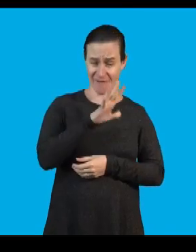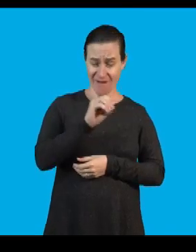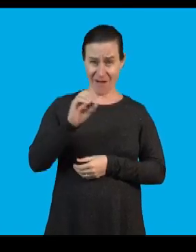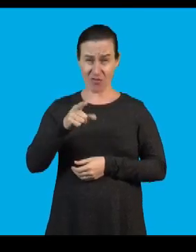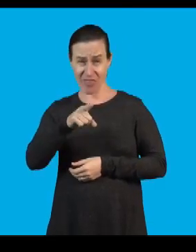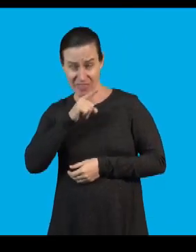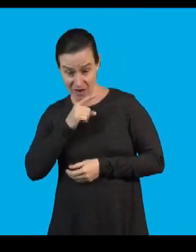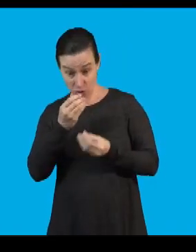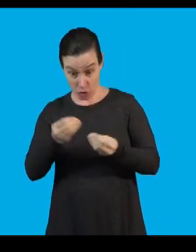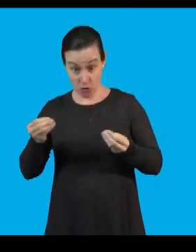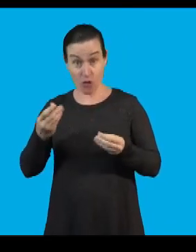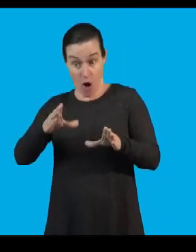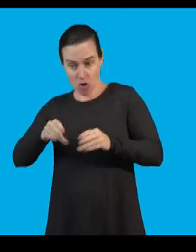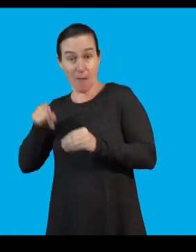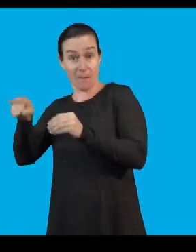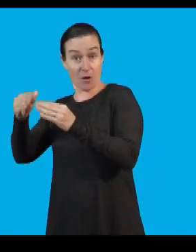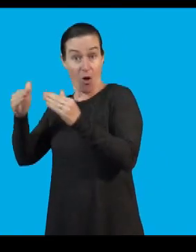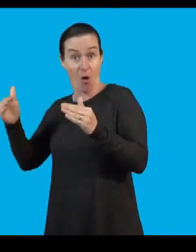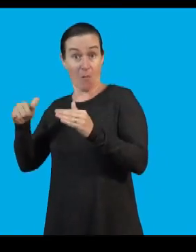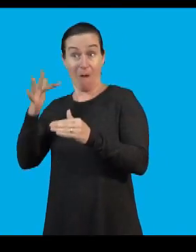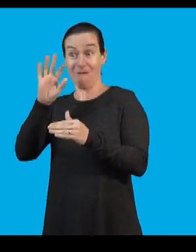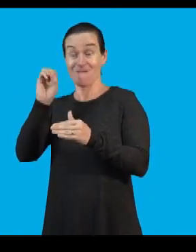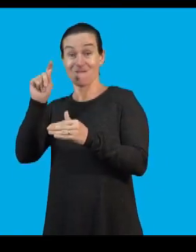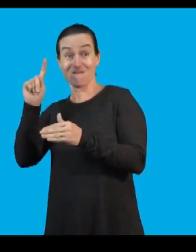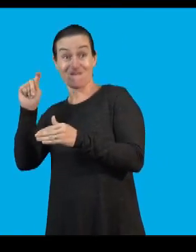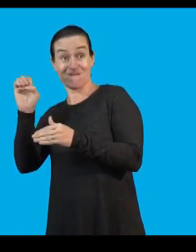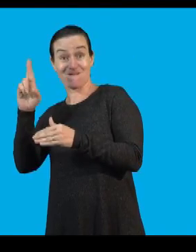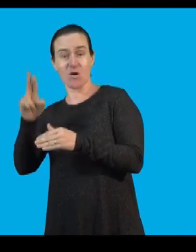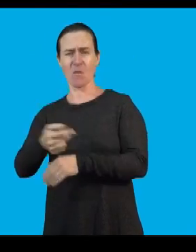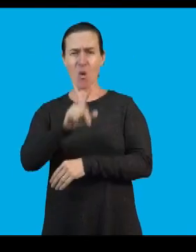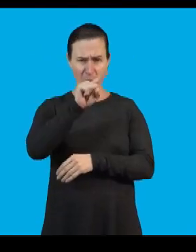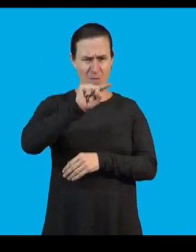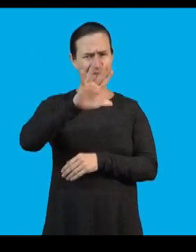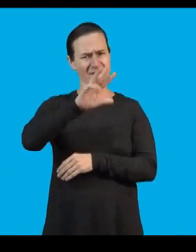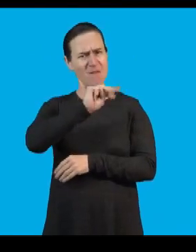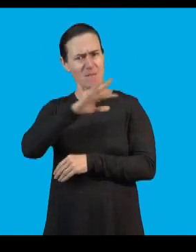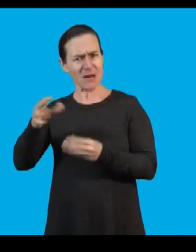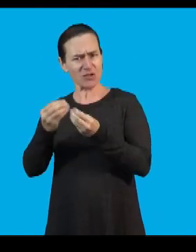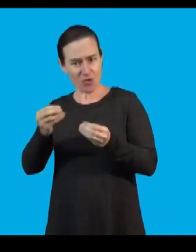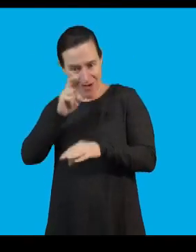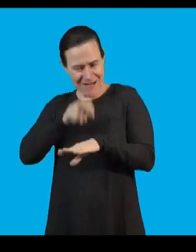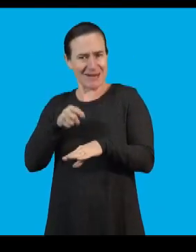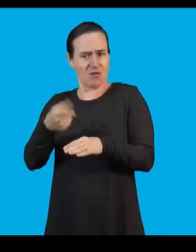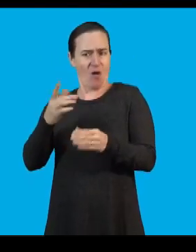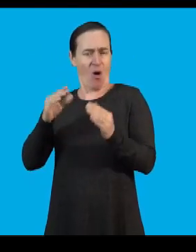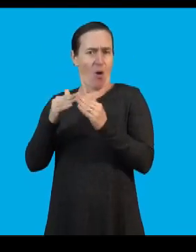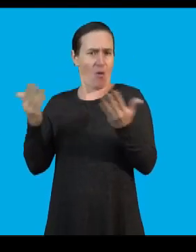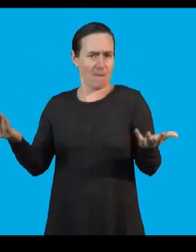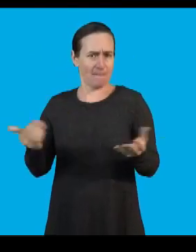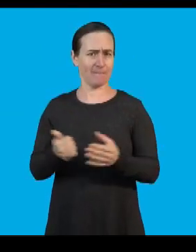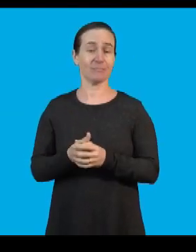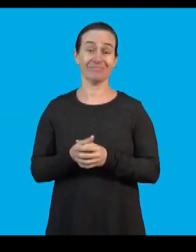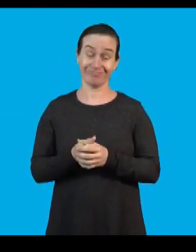at 1.5 compared to 500,000, we can see why many of them are waiting to be